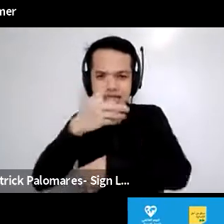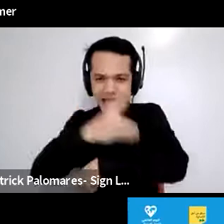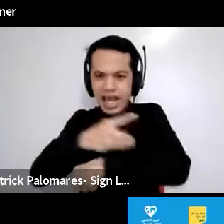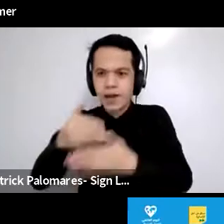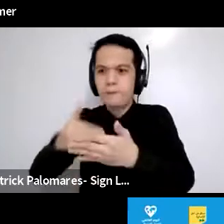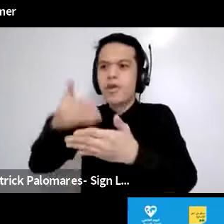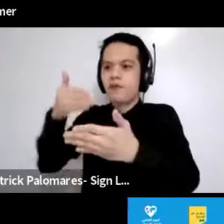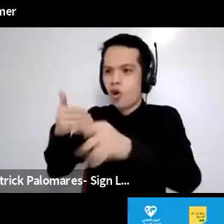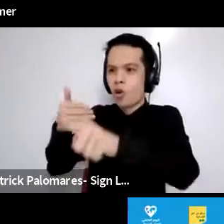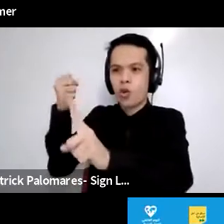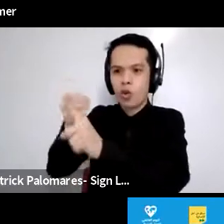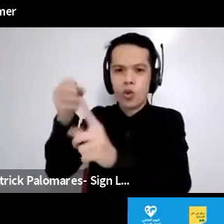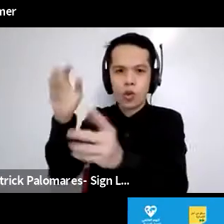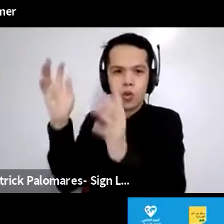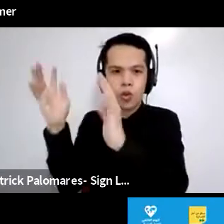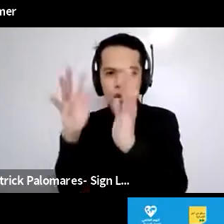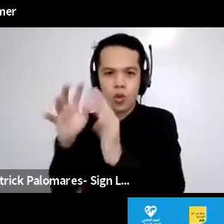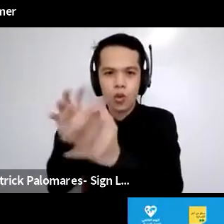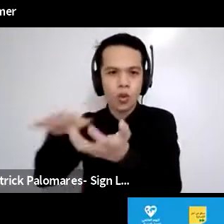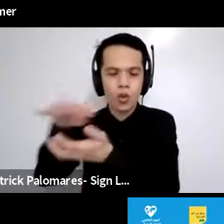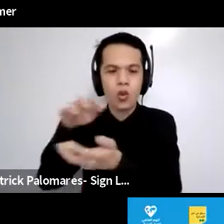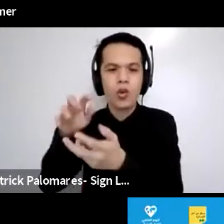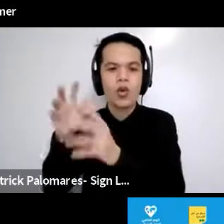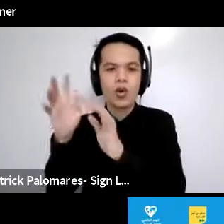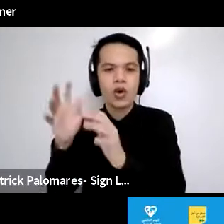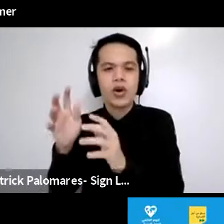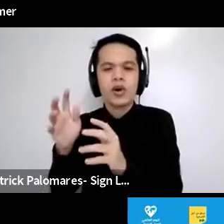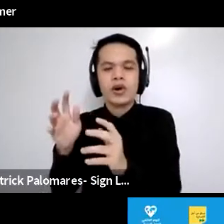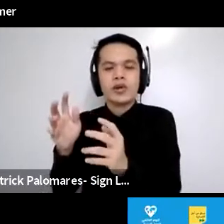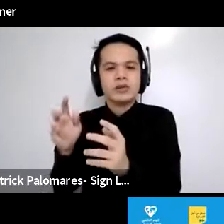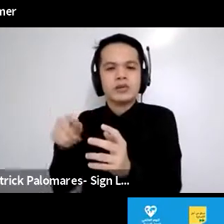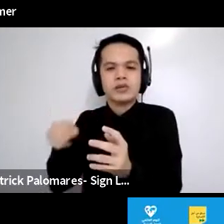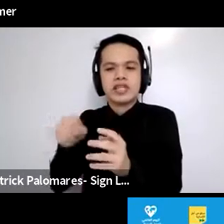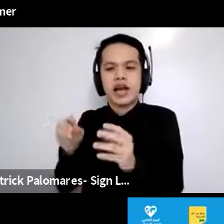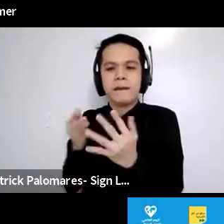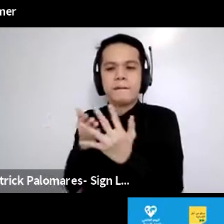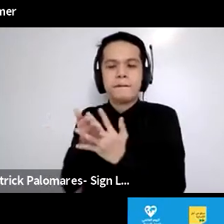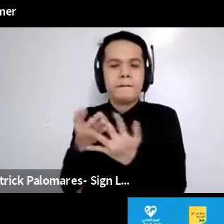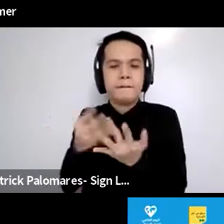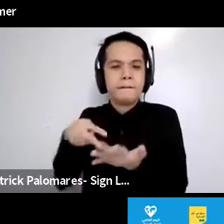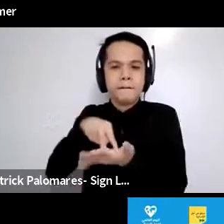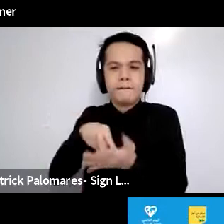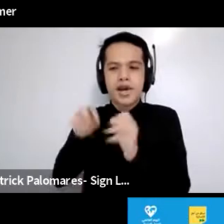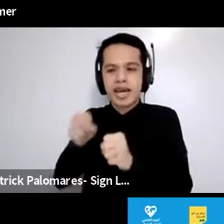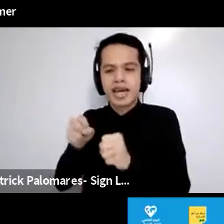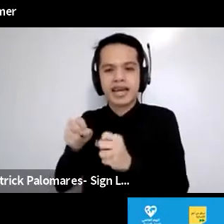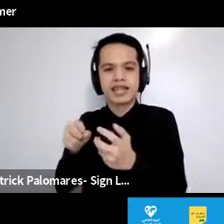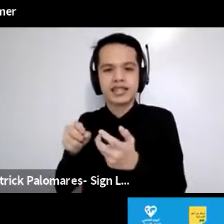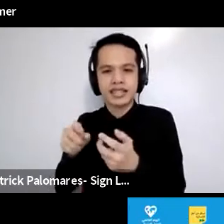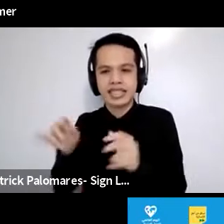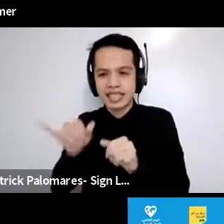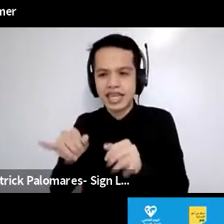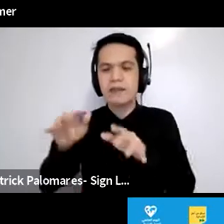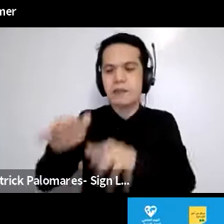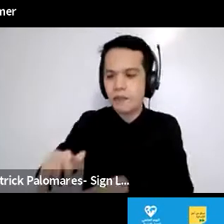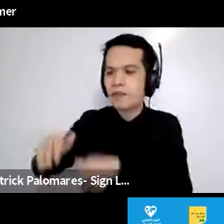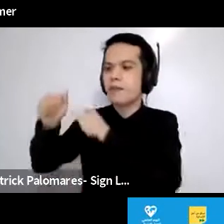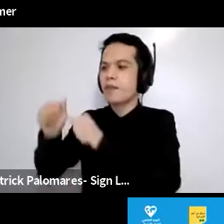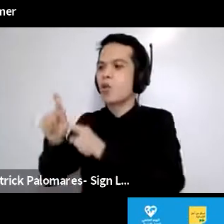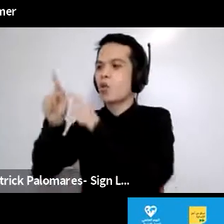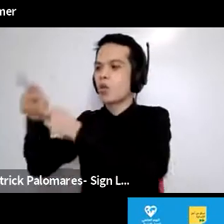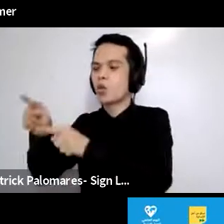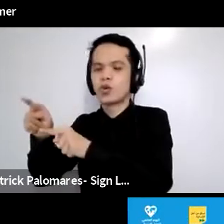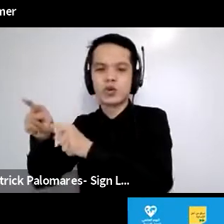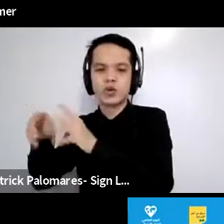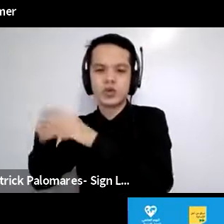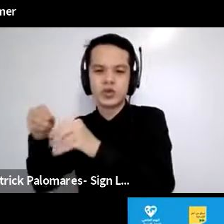so that they will be resilient. And once they go to the evacuation center, so they already have,